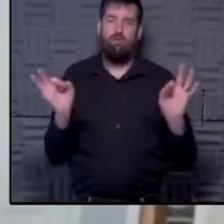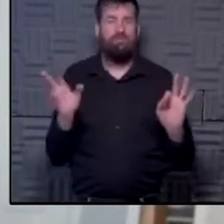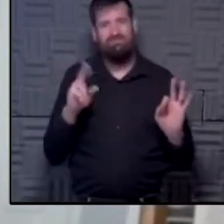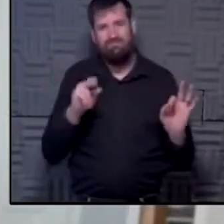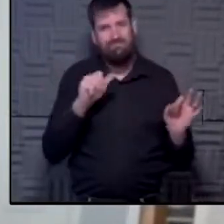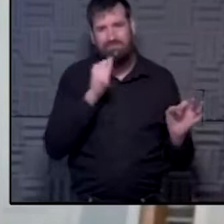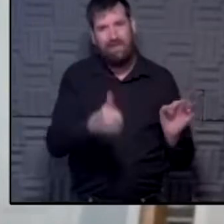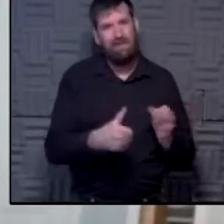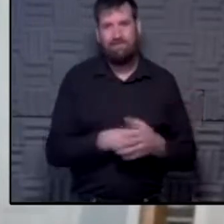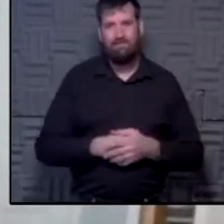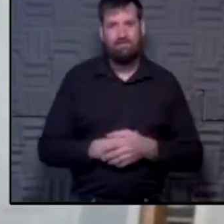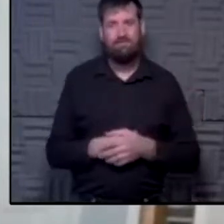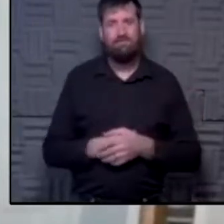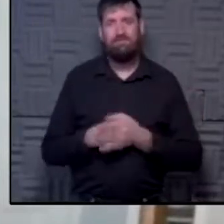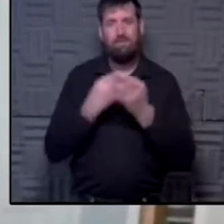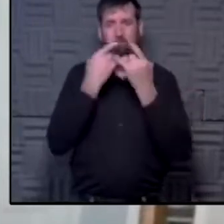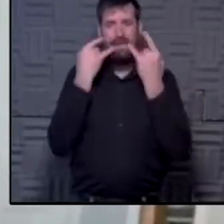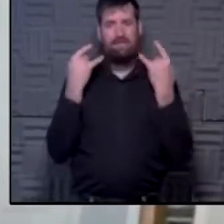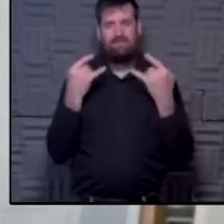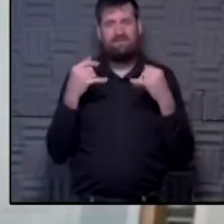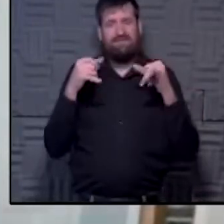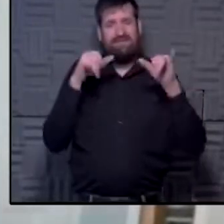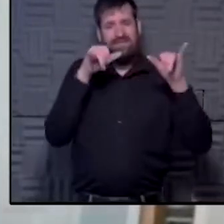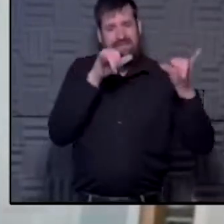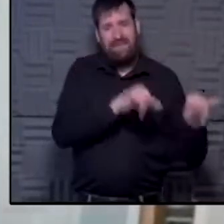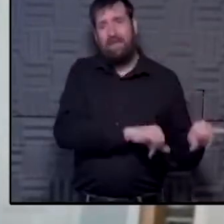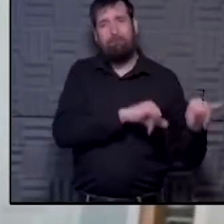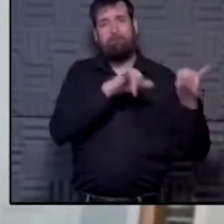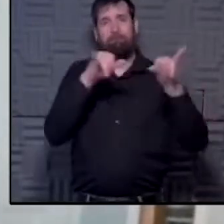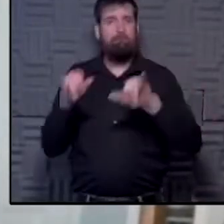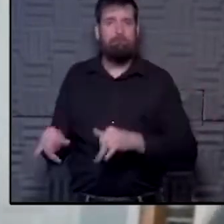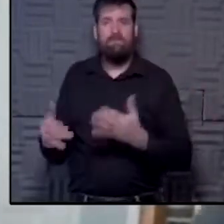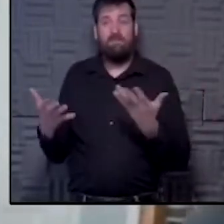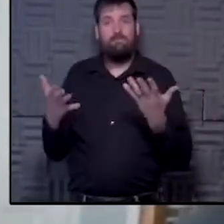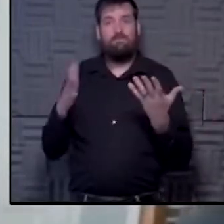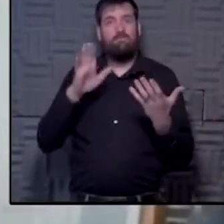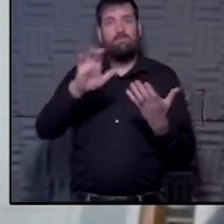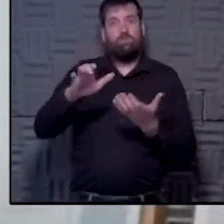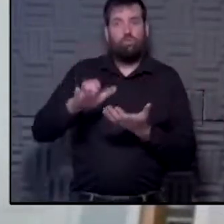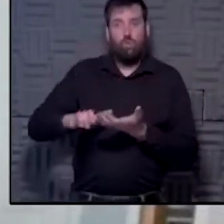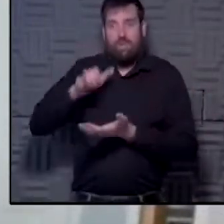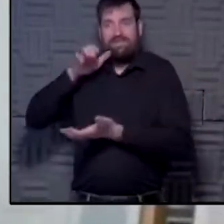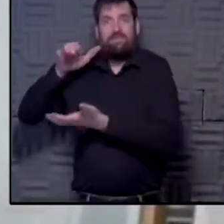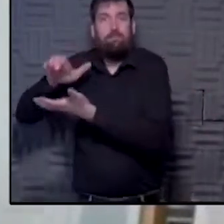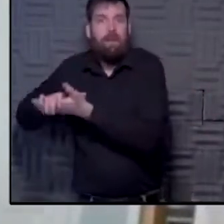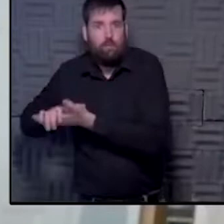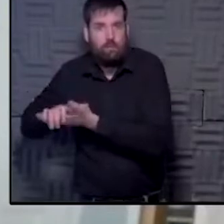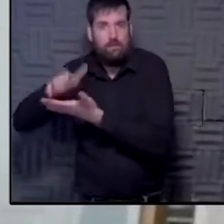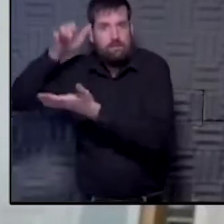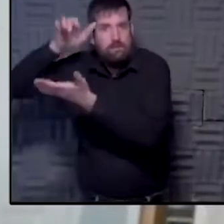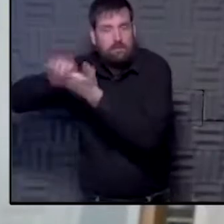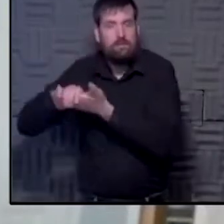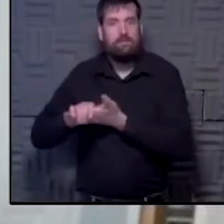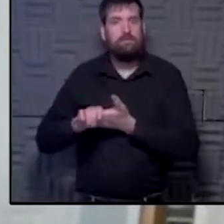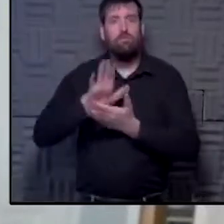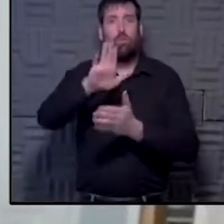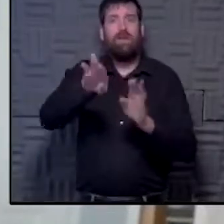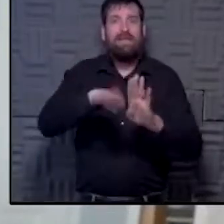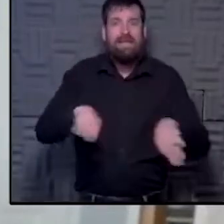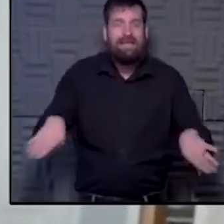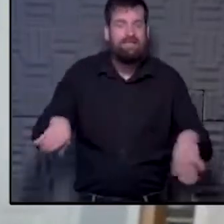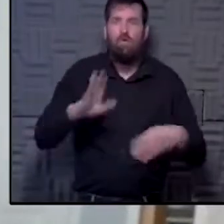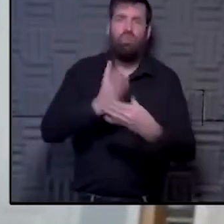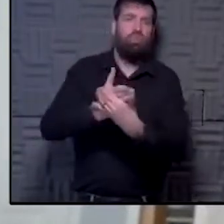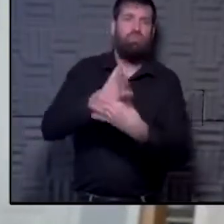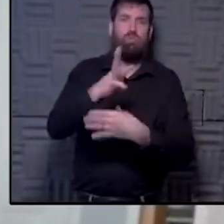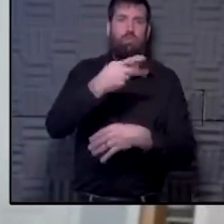freedom. The mask is no different than your spouse is an infringement on your freedom. Your kids are. So I